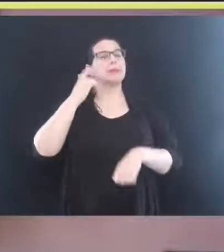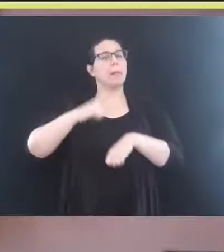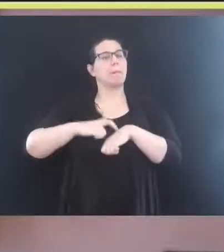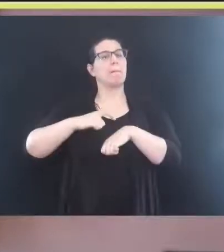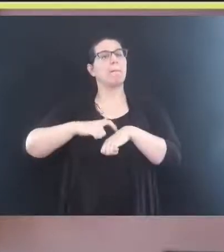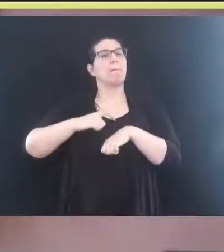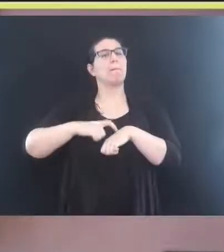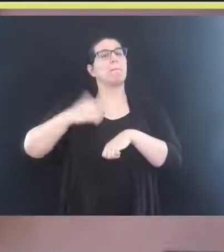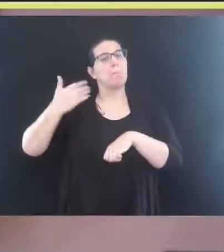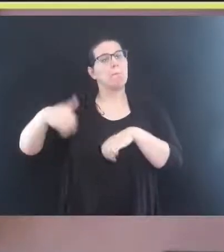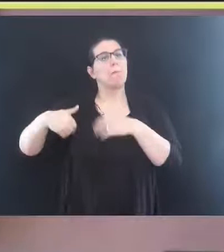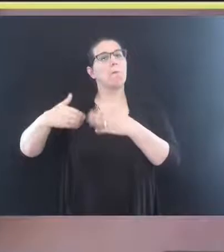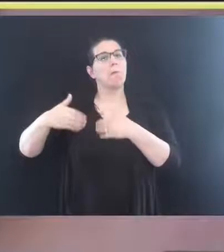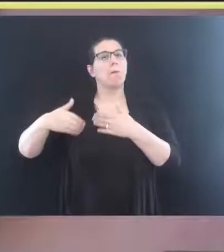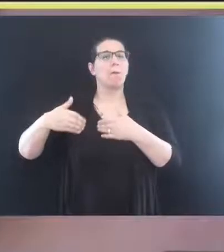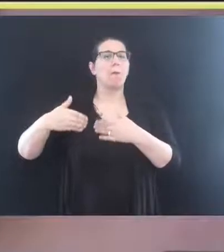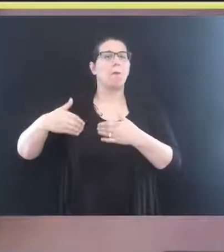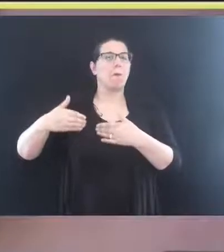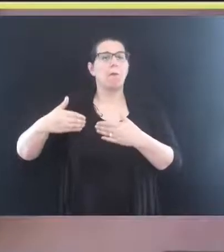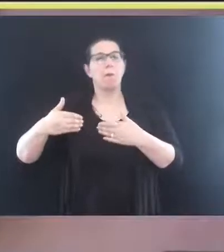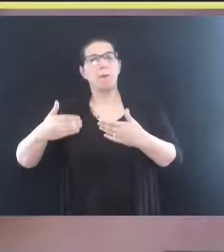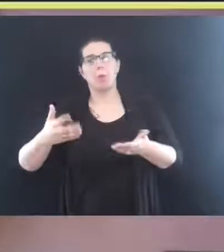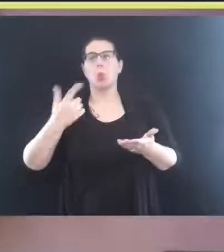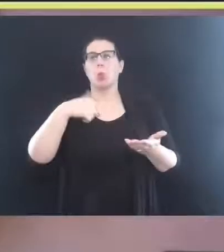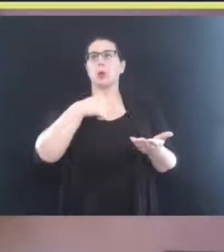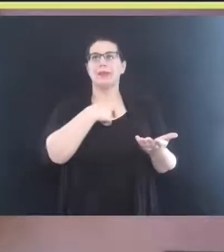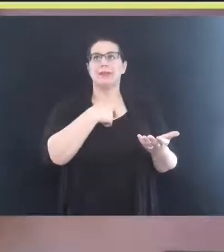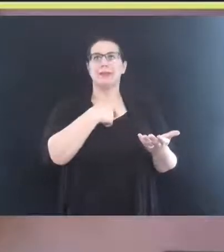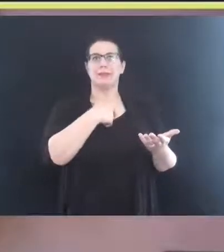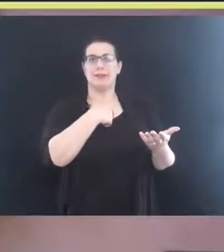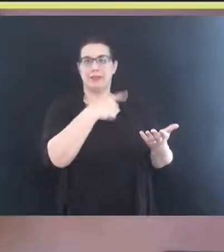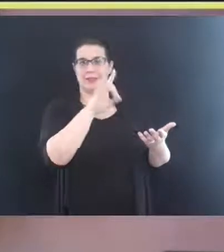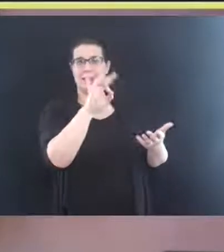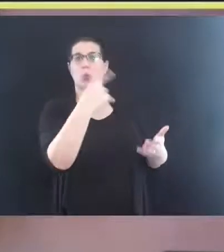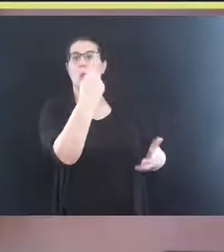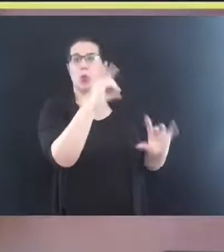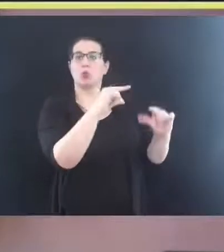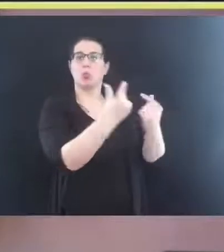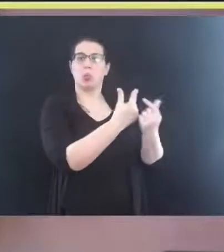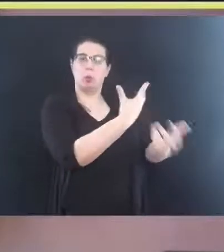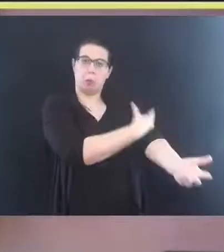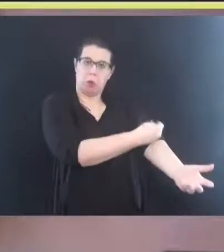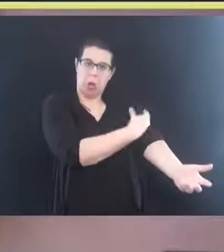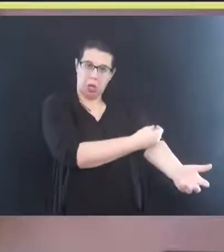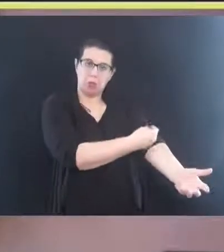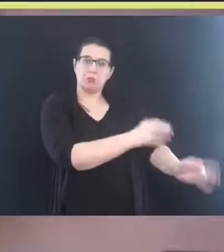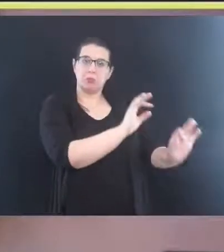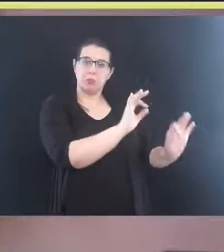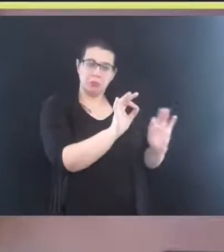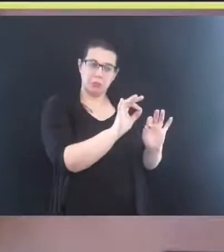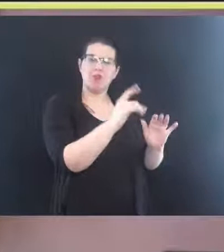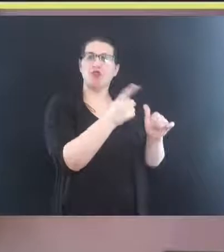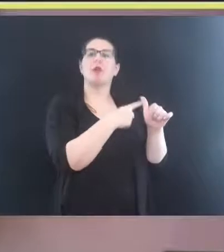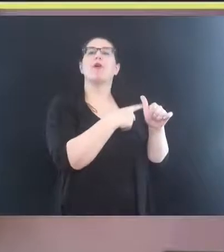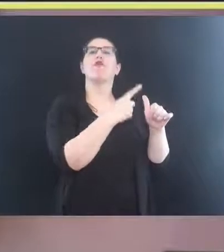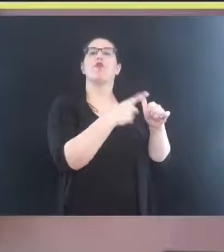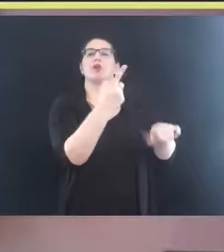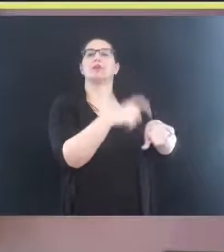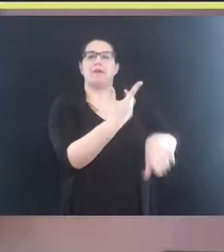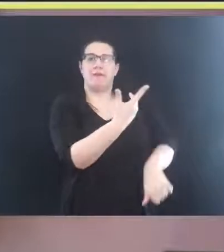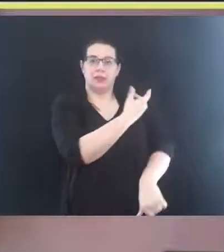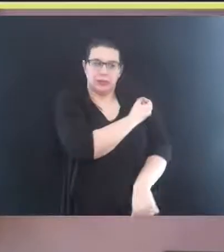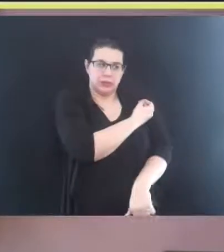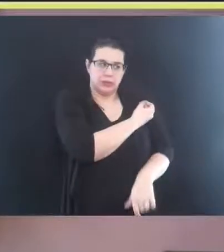first result comparing a group that had blood drawn at the first vaccine, that we've seen